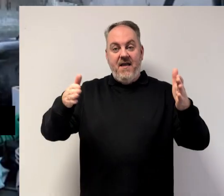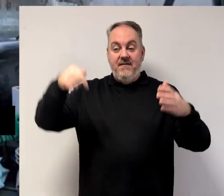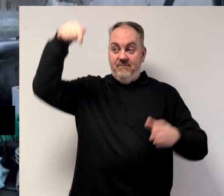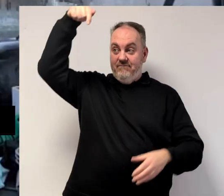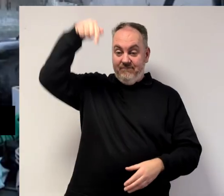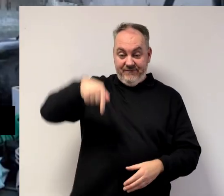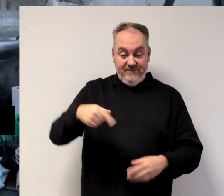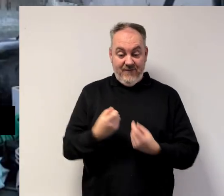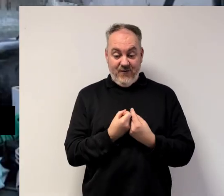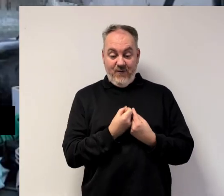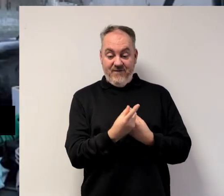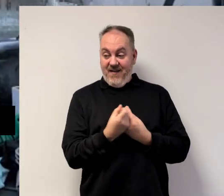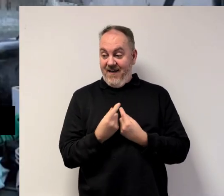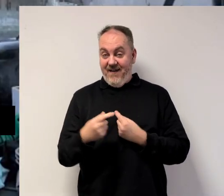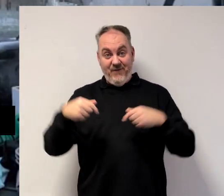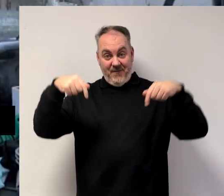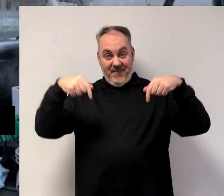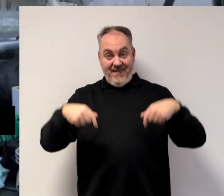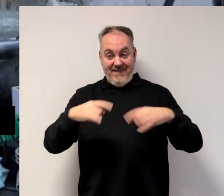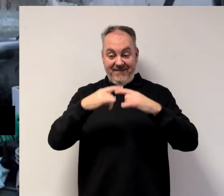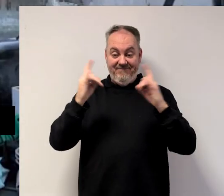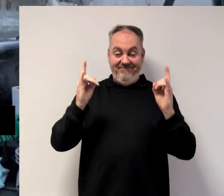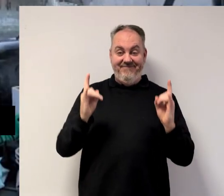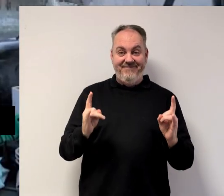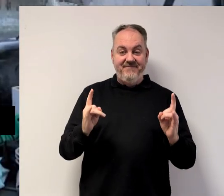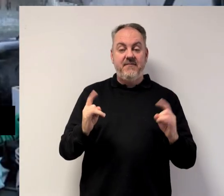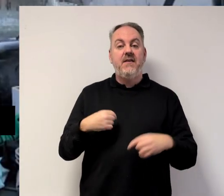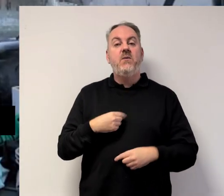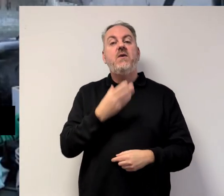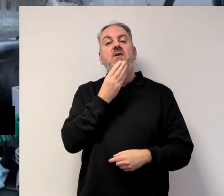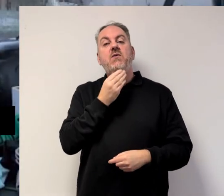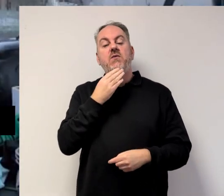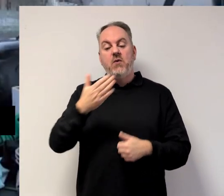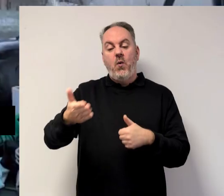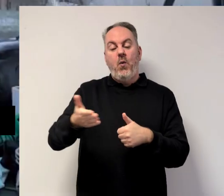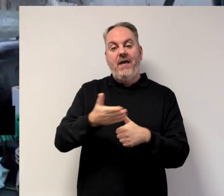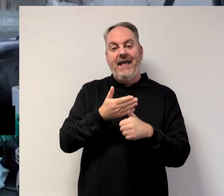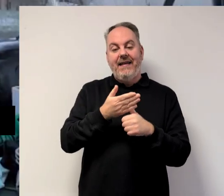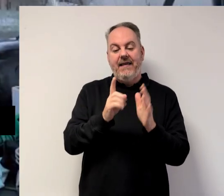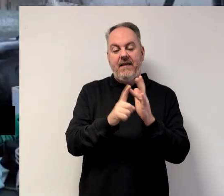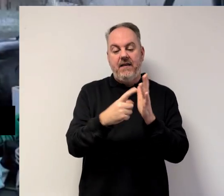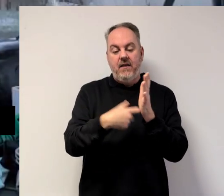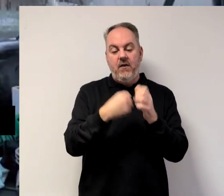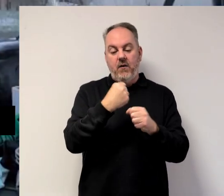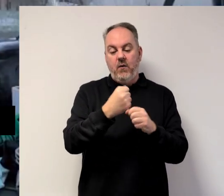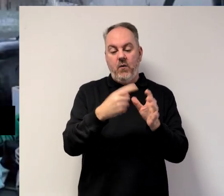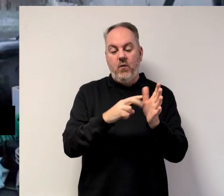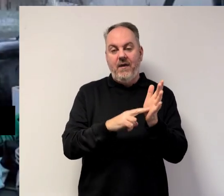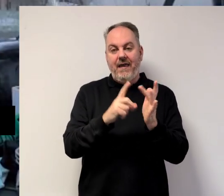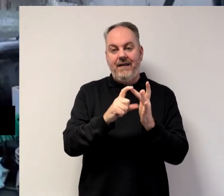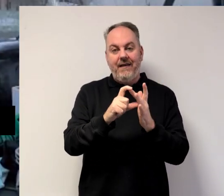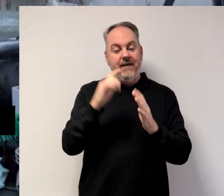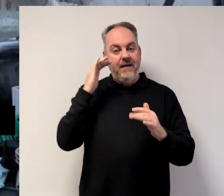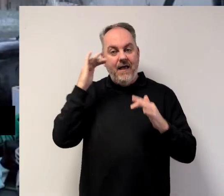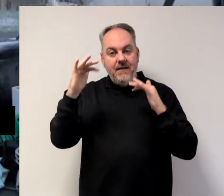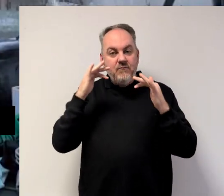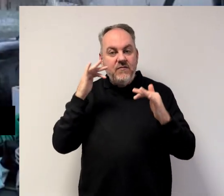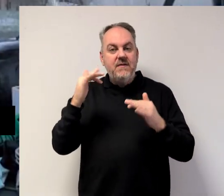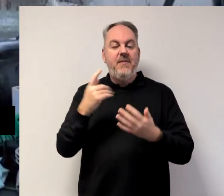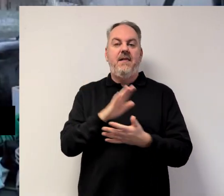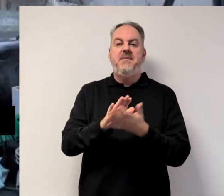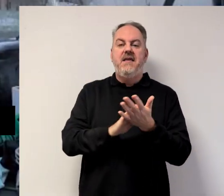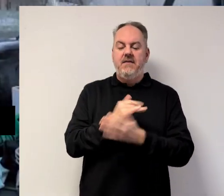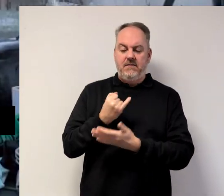We apply the organic principles, so we don't use any chemicals, no